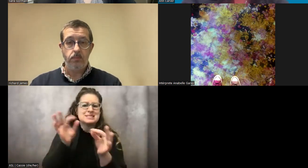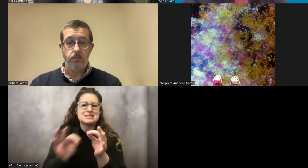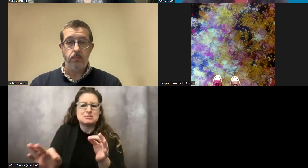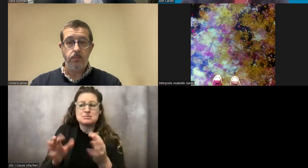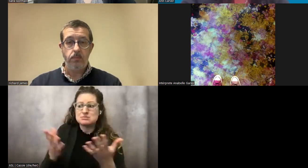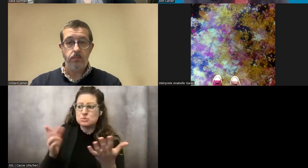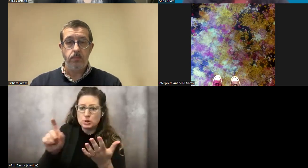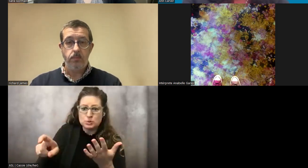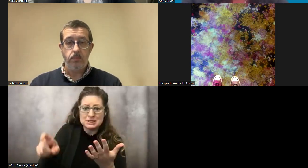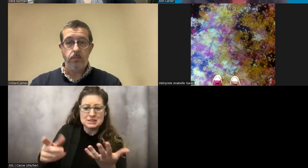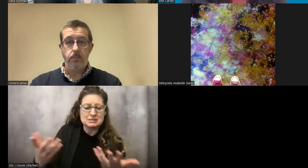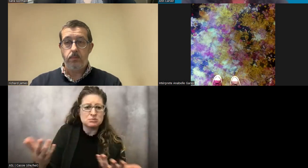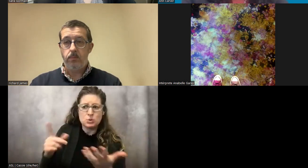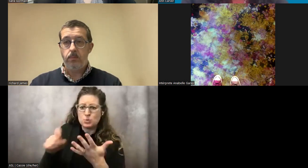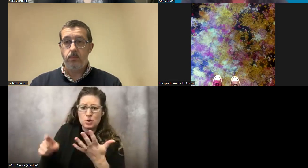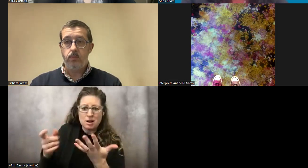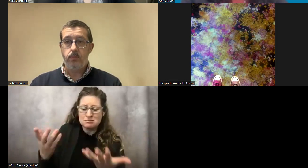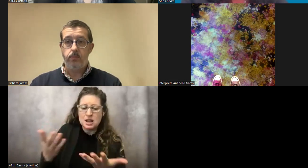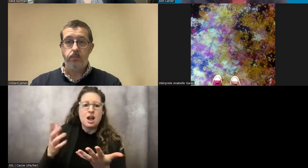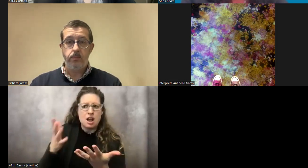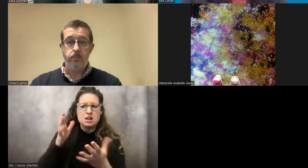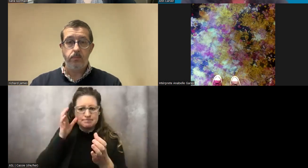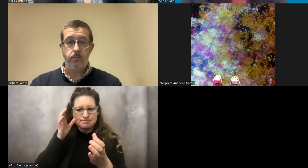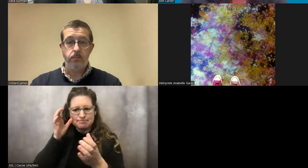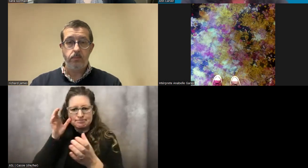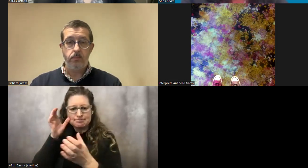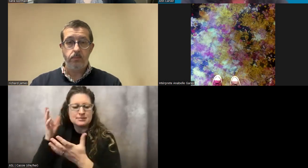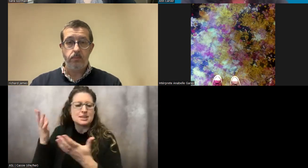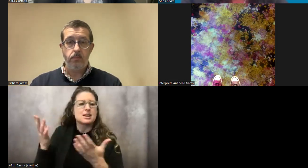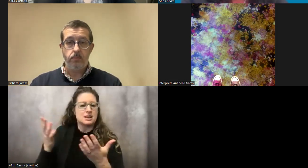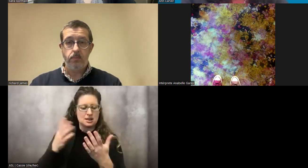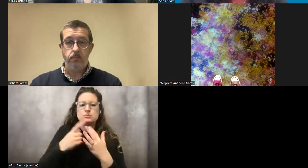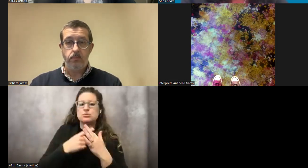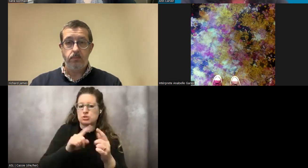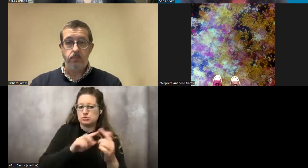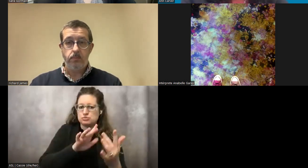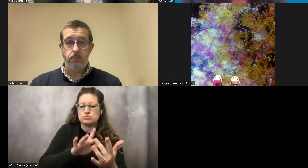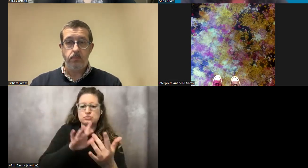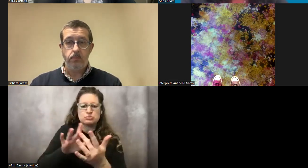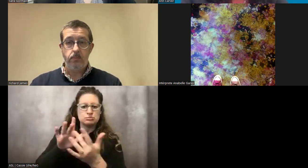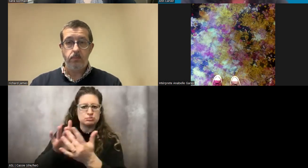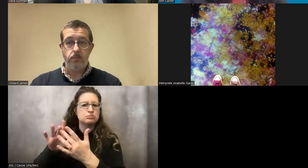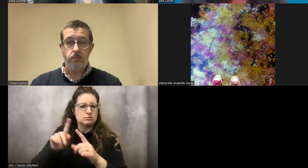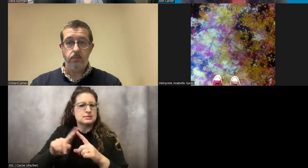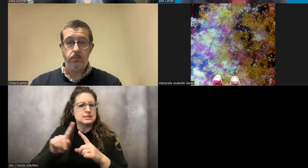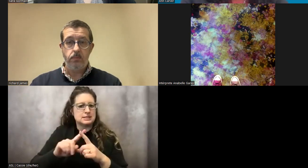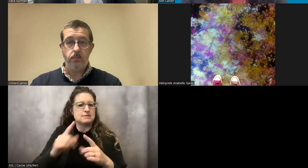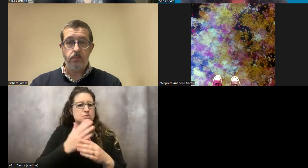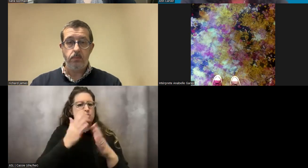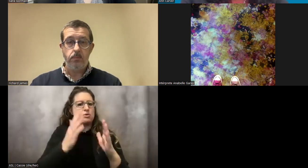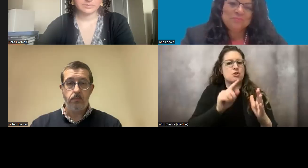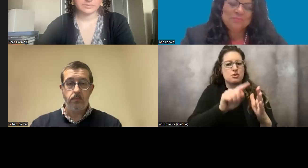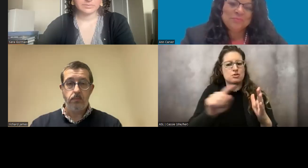voices emerged, we began to reach out to partners to provide the goods and